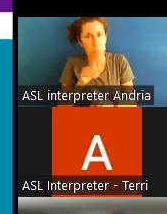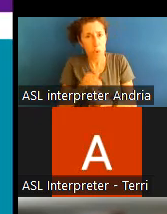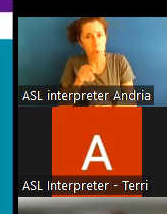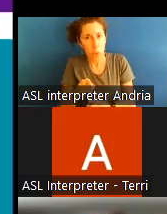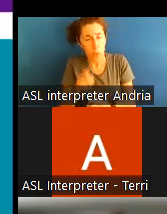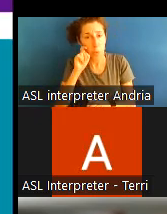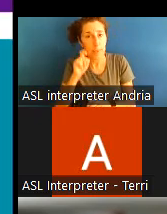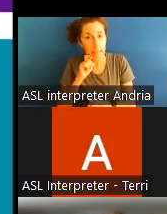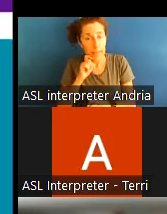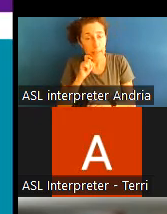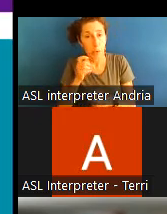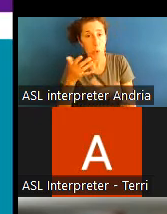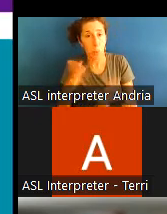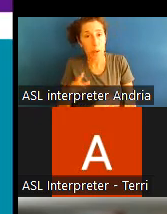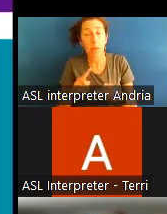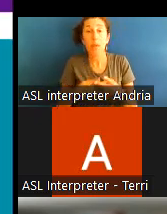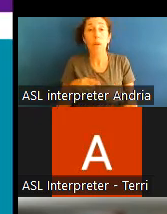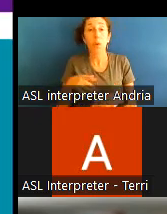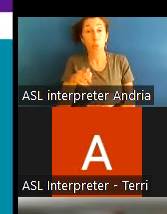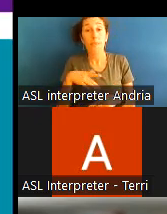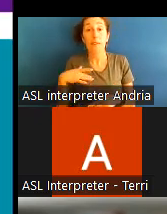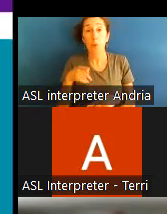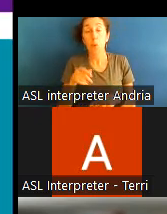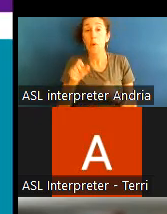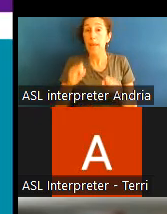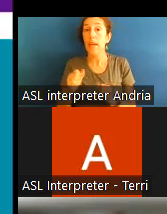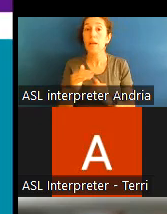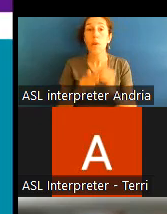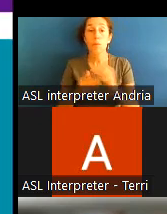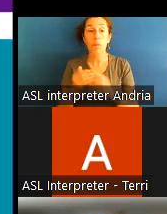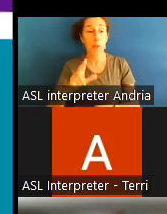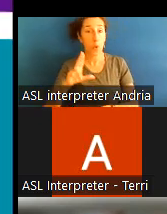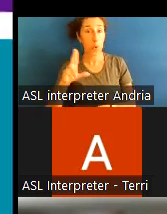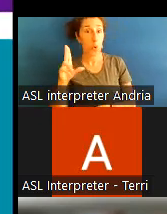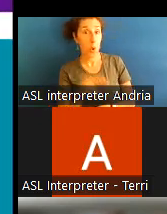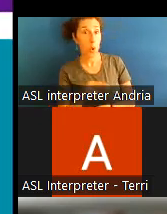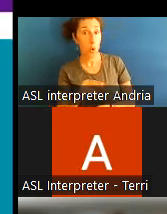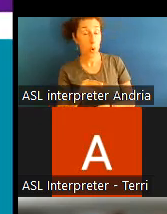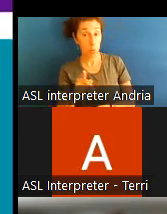no to sexual activity with your partner? I mean, that's a